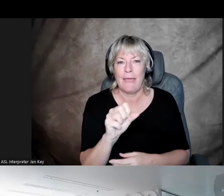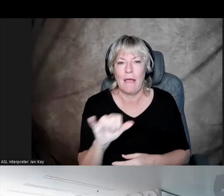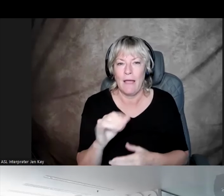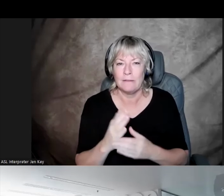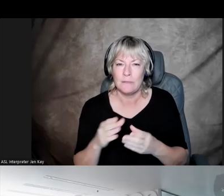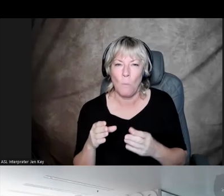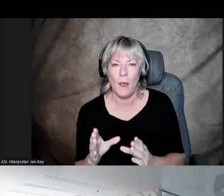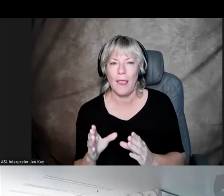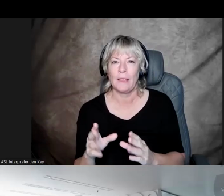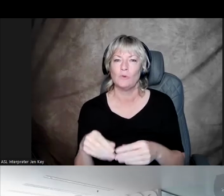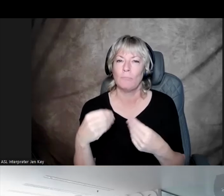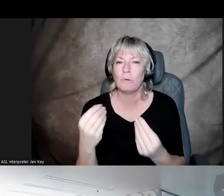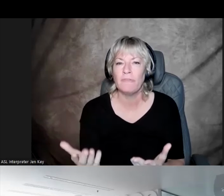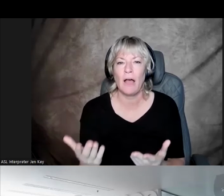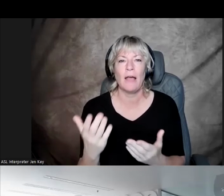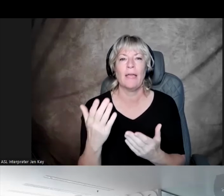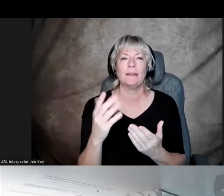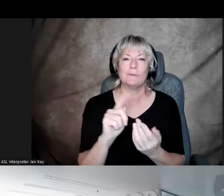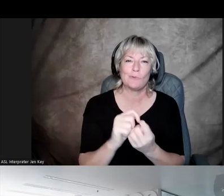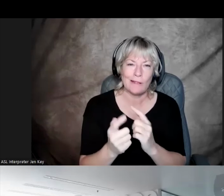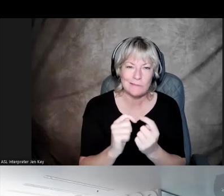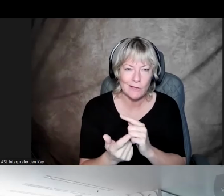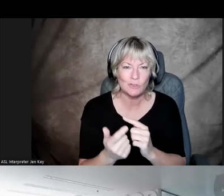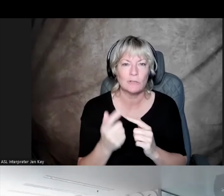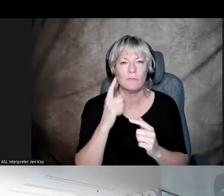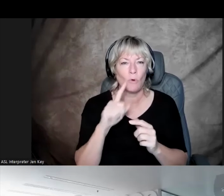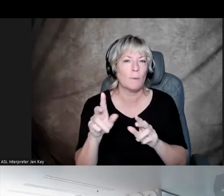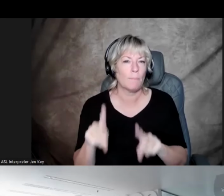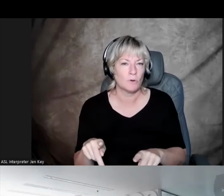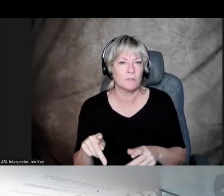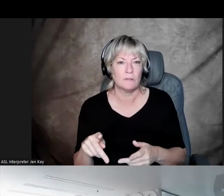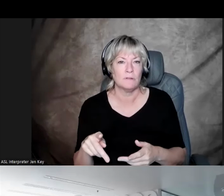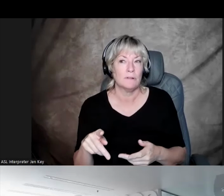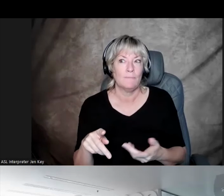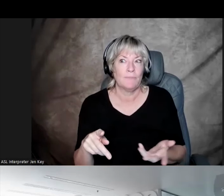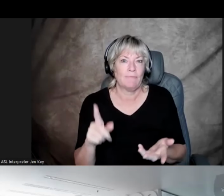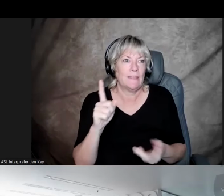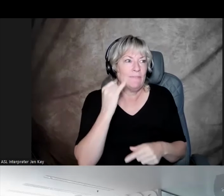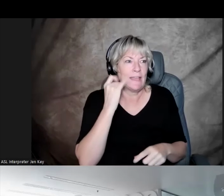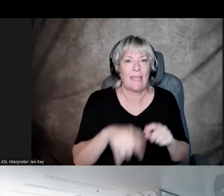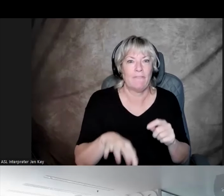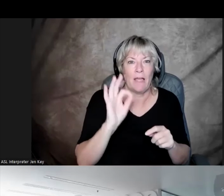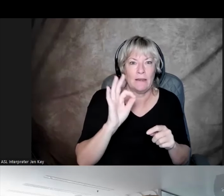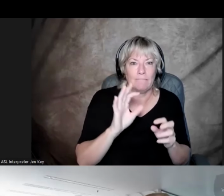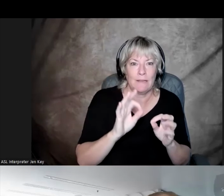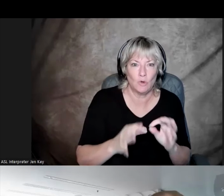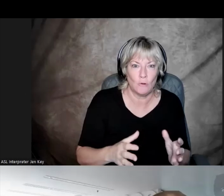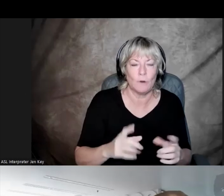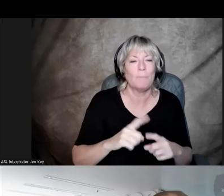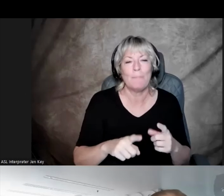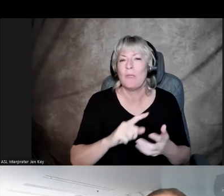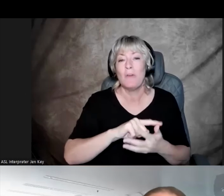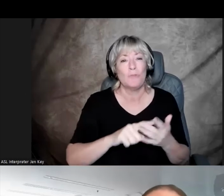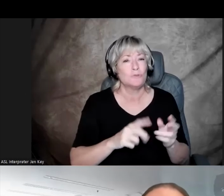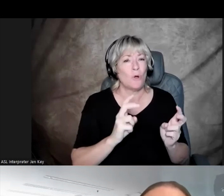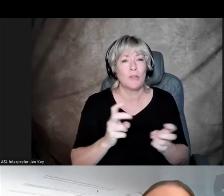to provide some vocal translation to an individual whom they otherwise wouldn't be able to communicate with. But these are all topics, again,